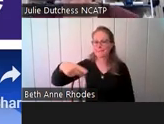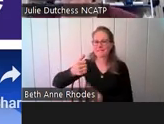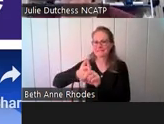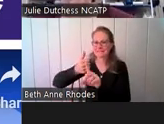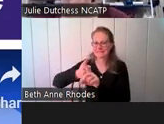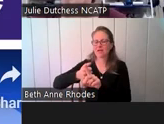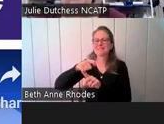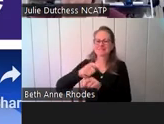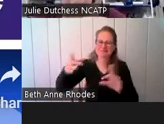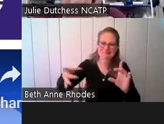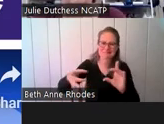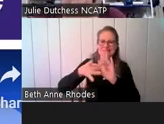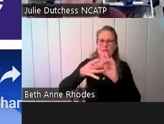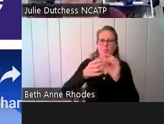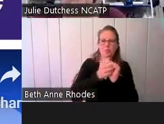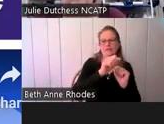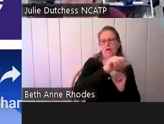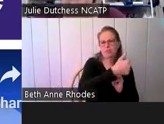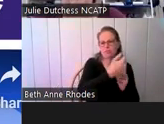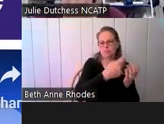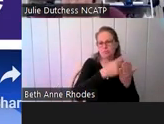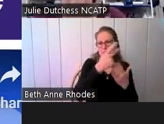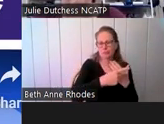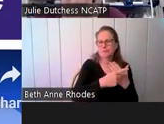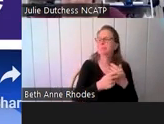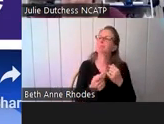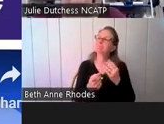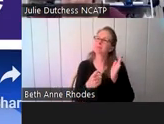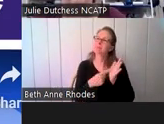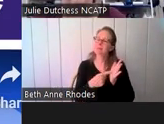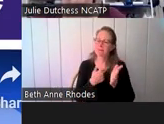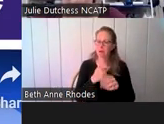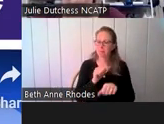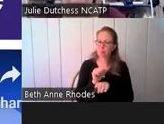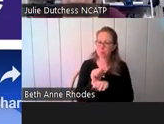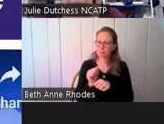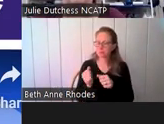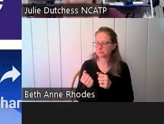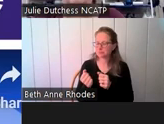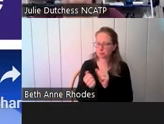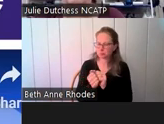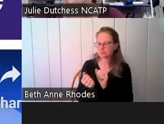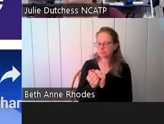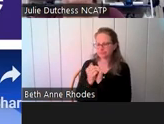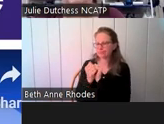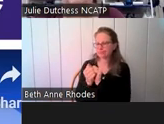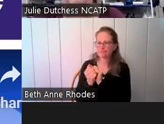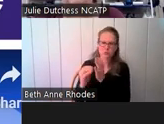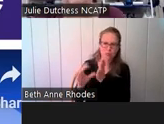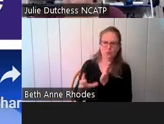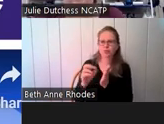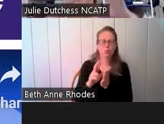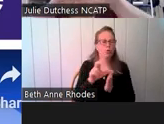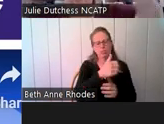we're talking about organization, some of the things that when I'm working with students and some of my coworkers, I've seen you out